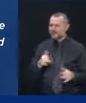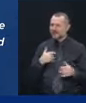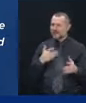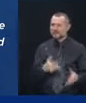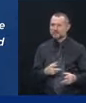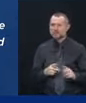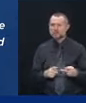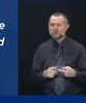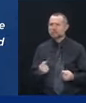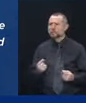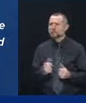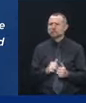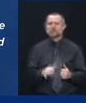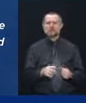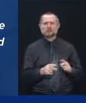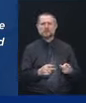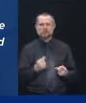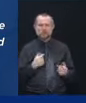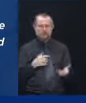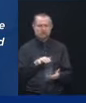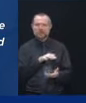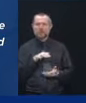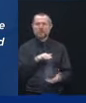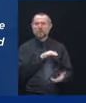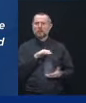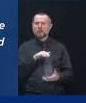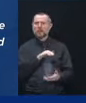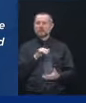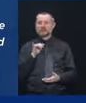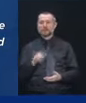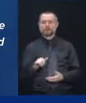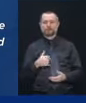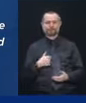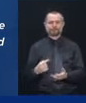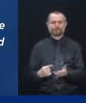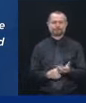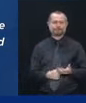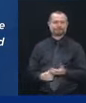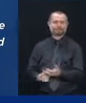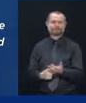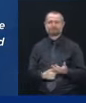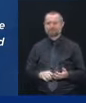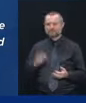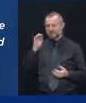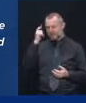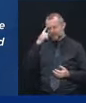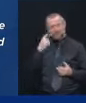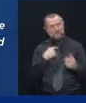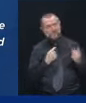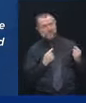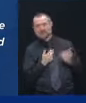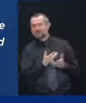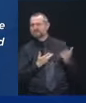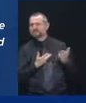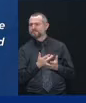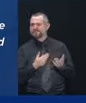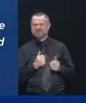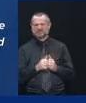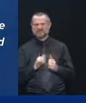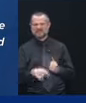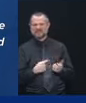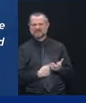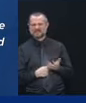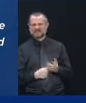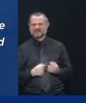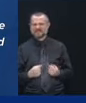we reallocate and use those? And those are issues that we're working through with the federal government. But the bottom line, which is the